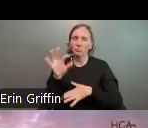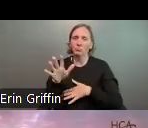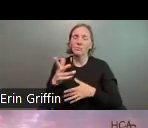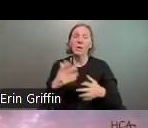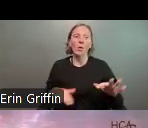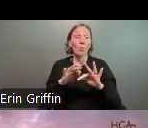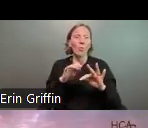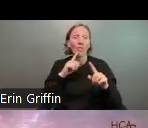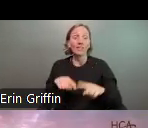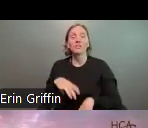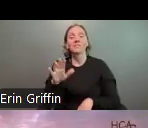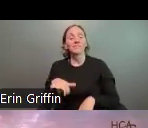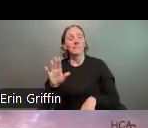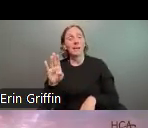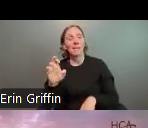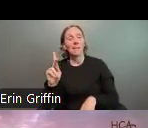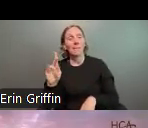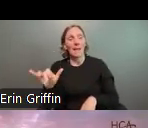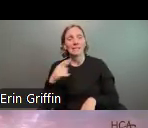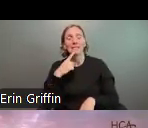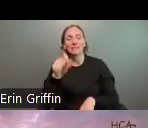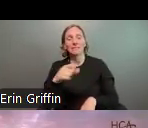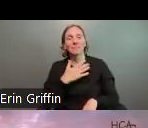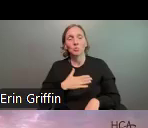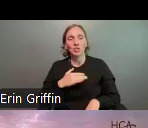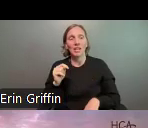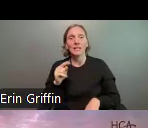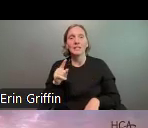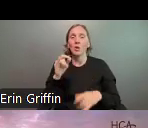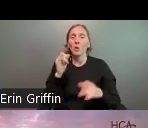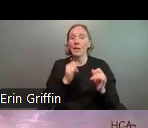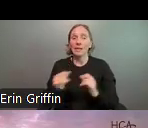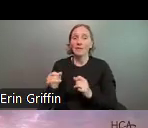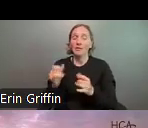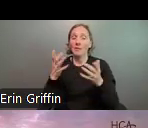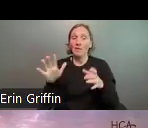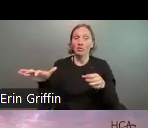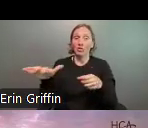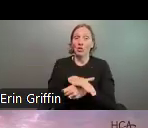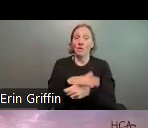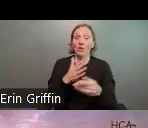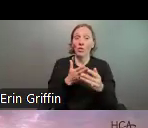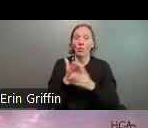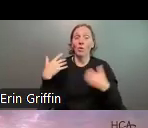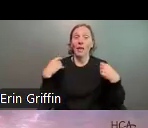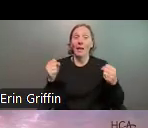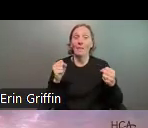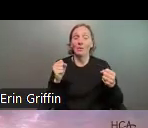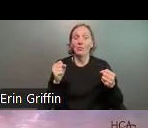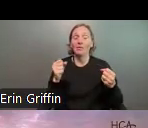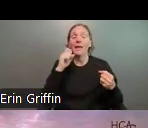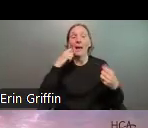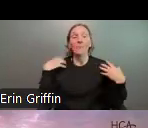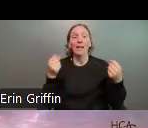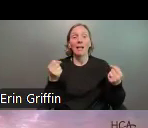So appreciate that, Sarah. So individuals who are currently covered through Apple Health pregnancy